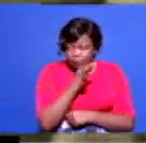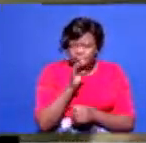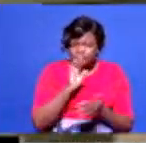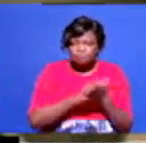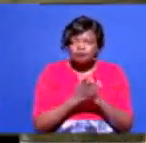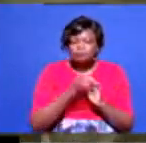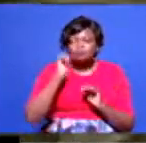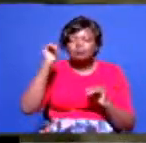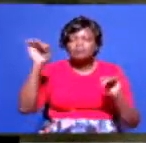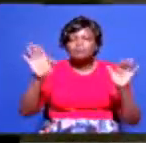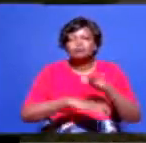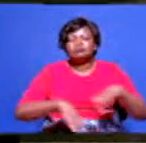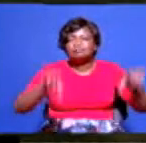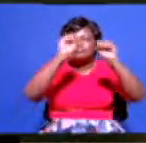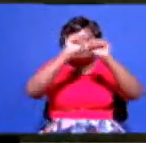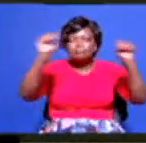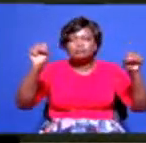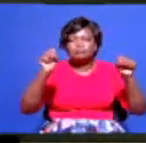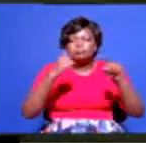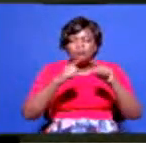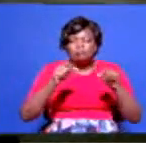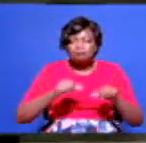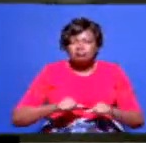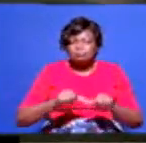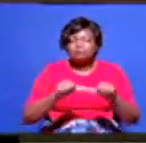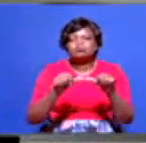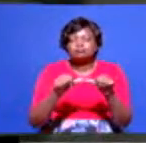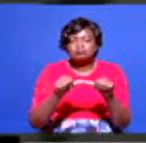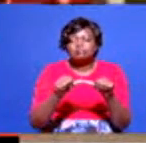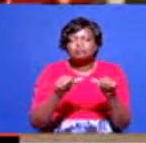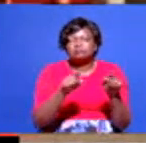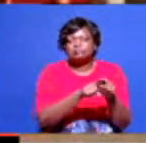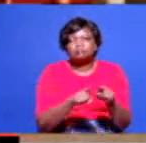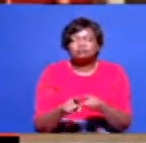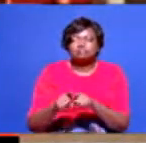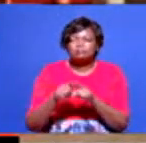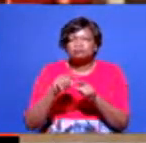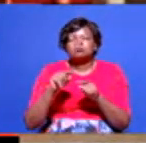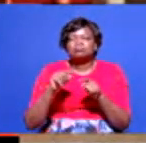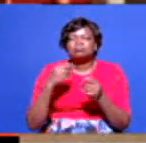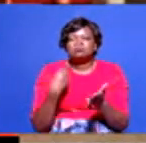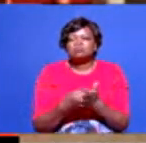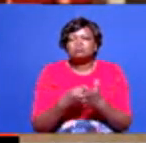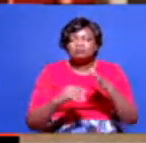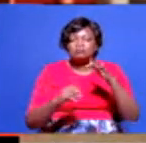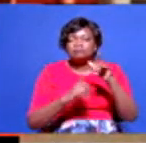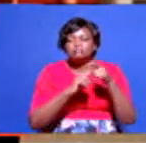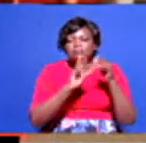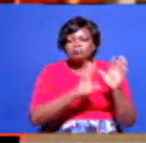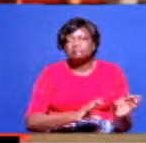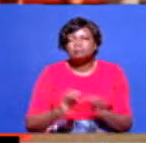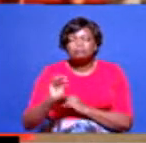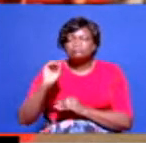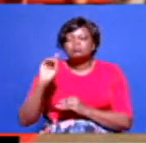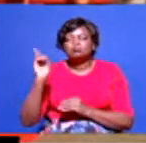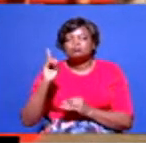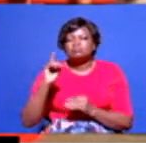vice president but retained his position as finance minister. He was moved to the Ministry of Home Affairs in